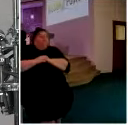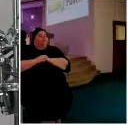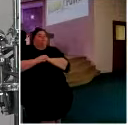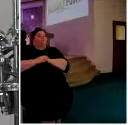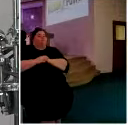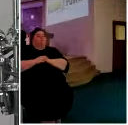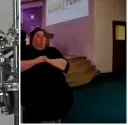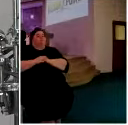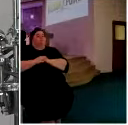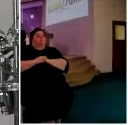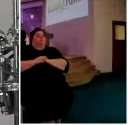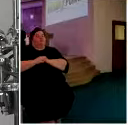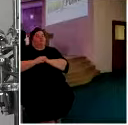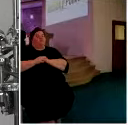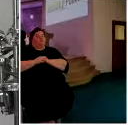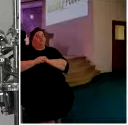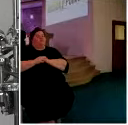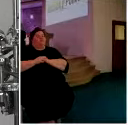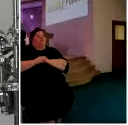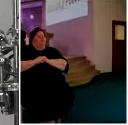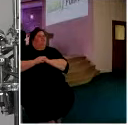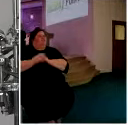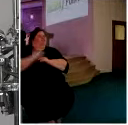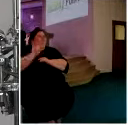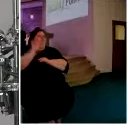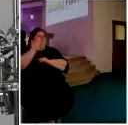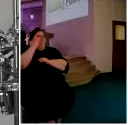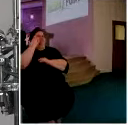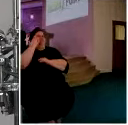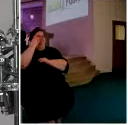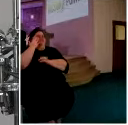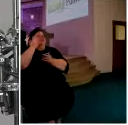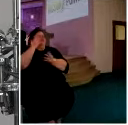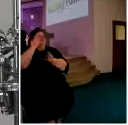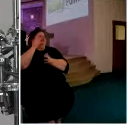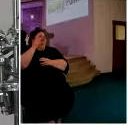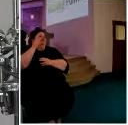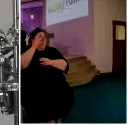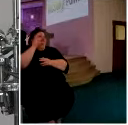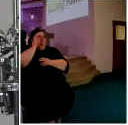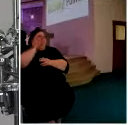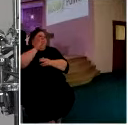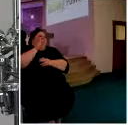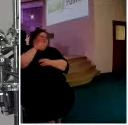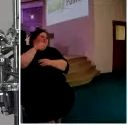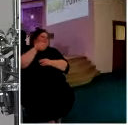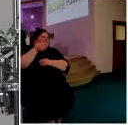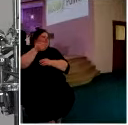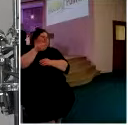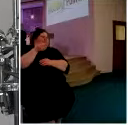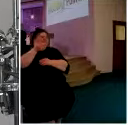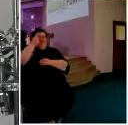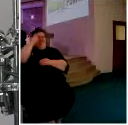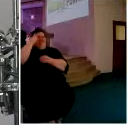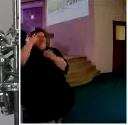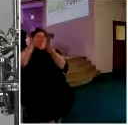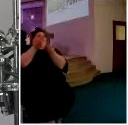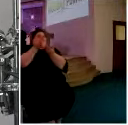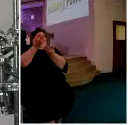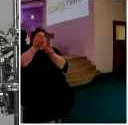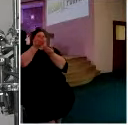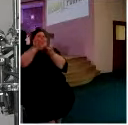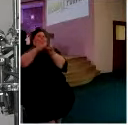when, of course, you've probably heard that before, maybe even thought that yourself. And when I was sitting